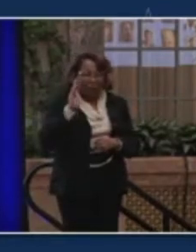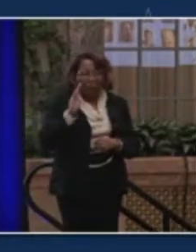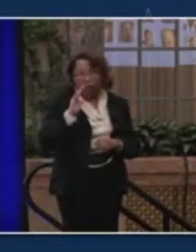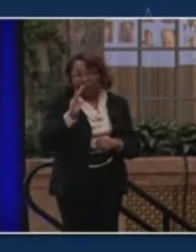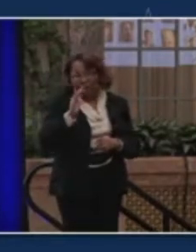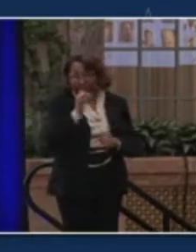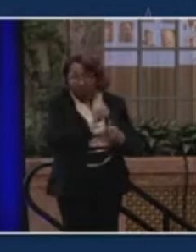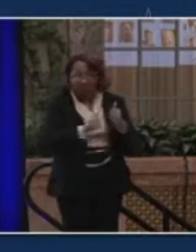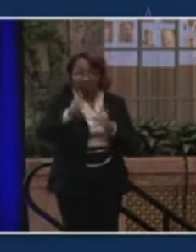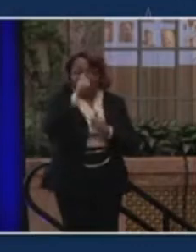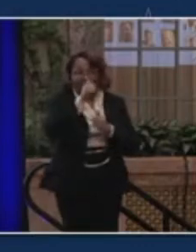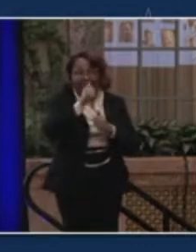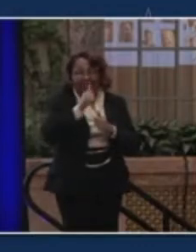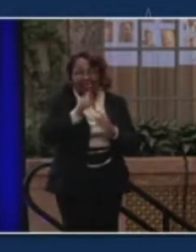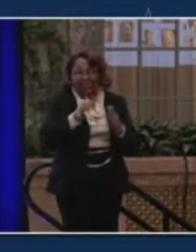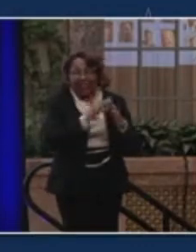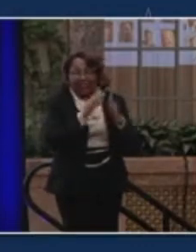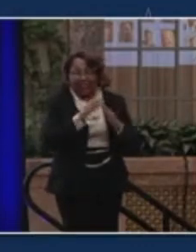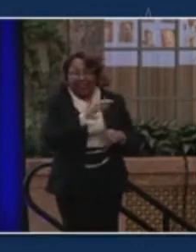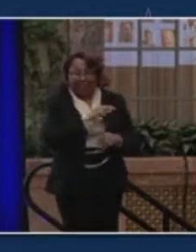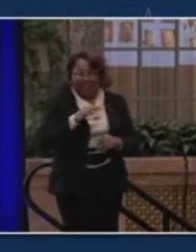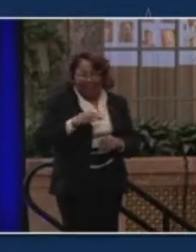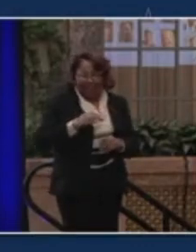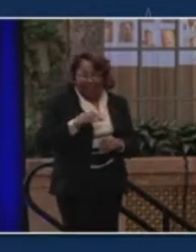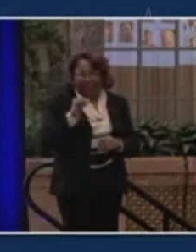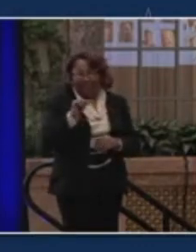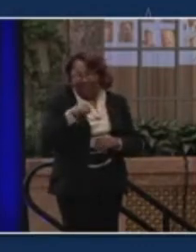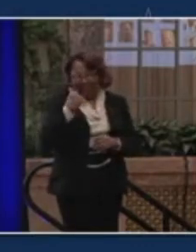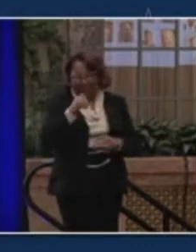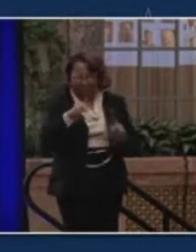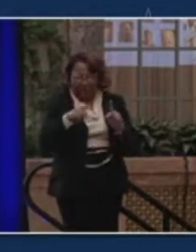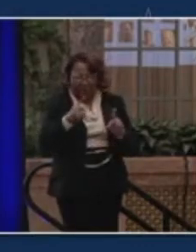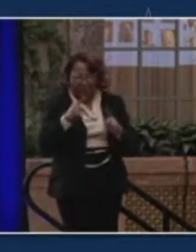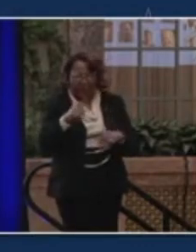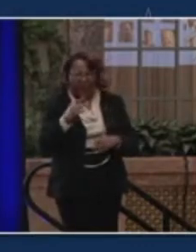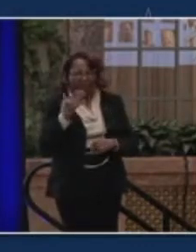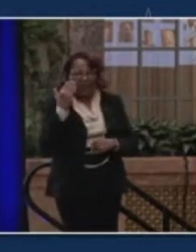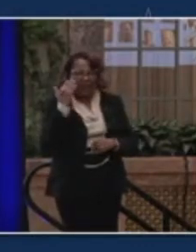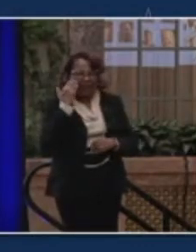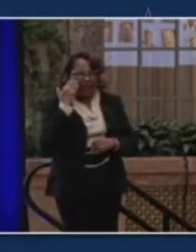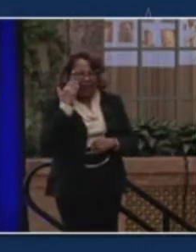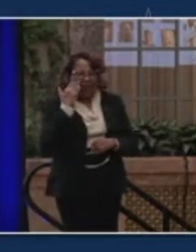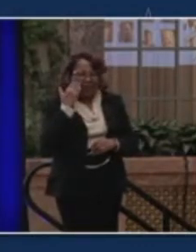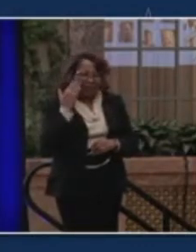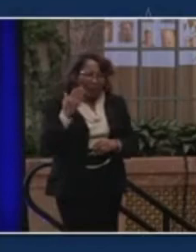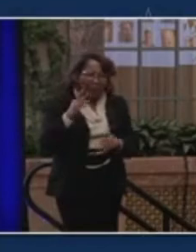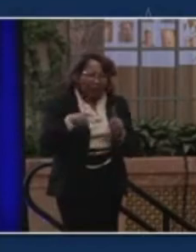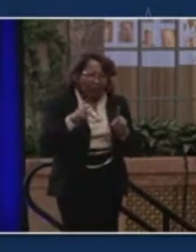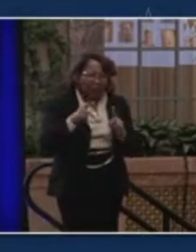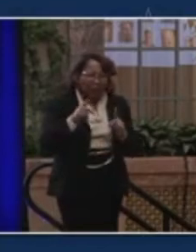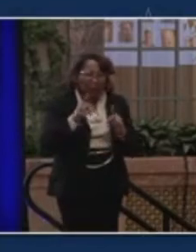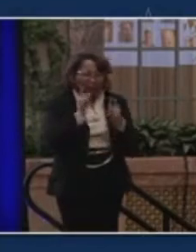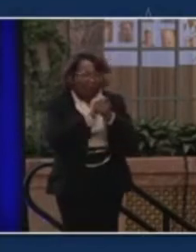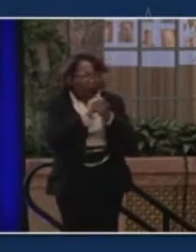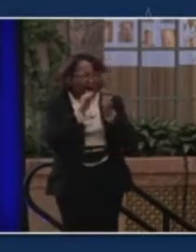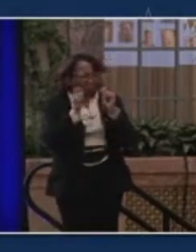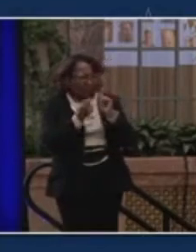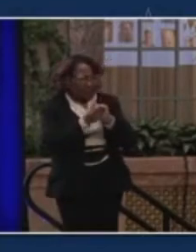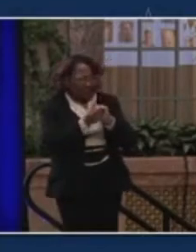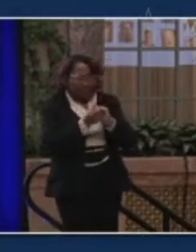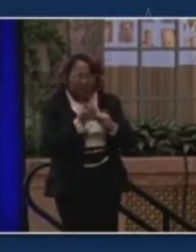officials, city councils, and other government affiliates, noted city activists, change agents, supporters, and